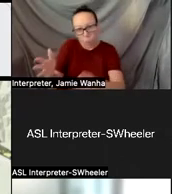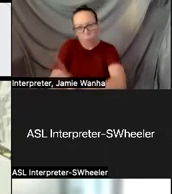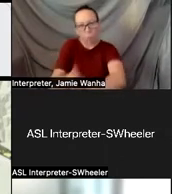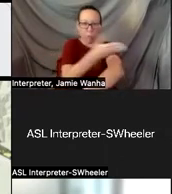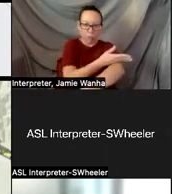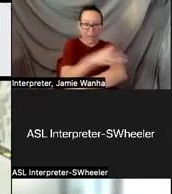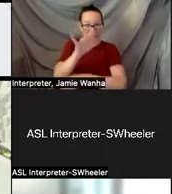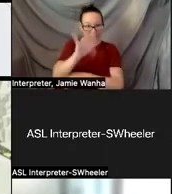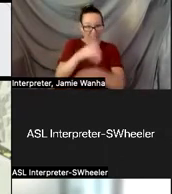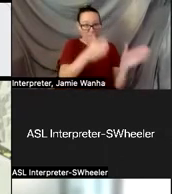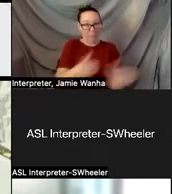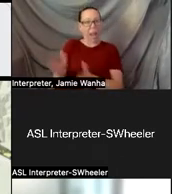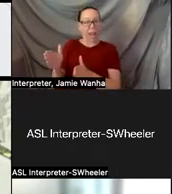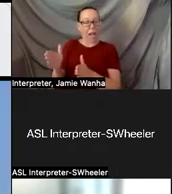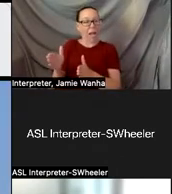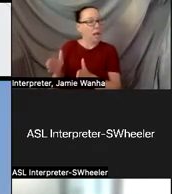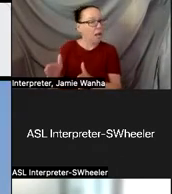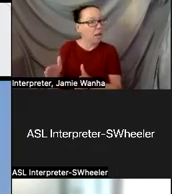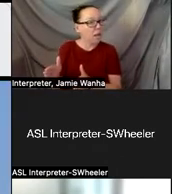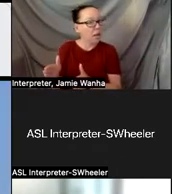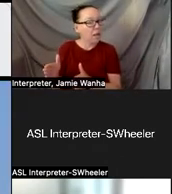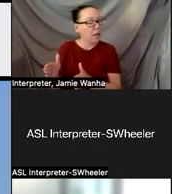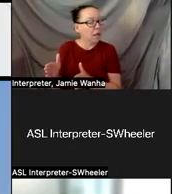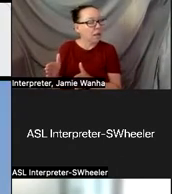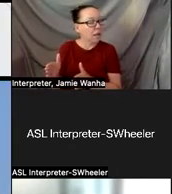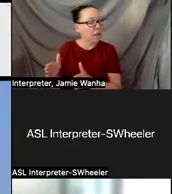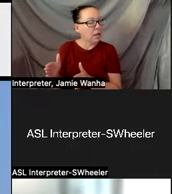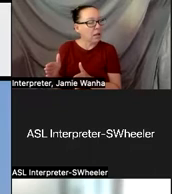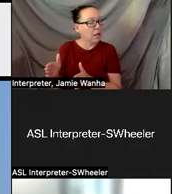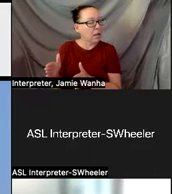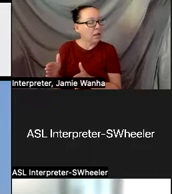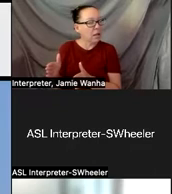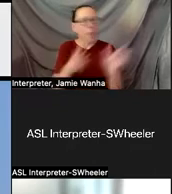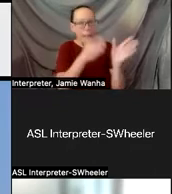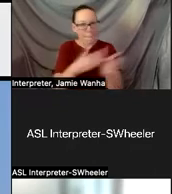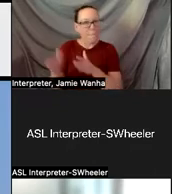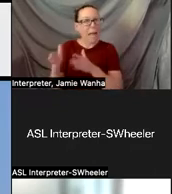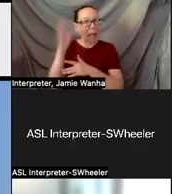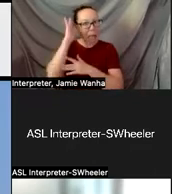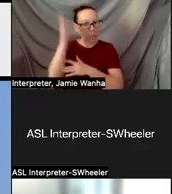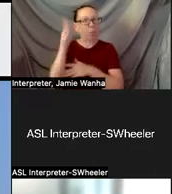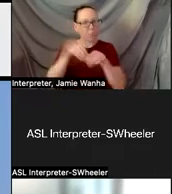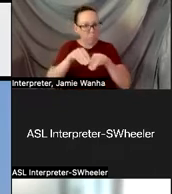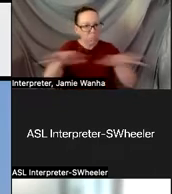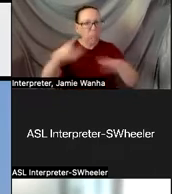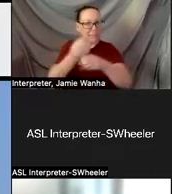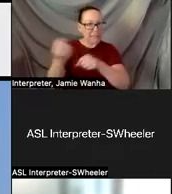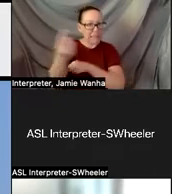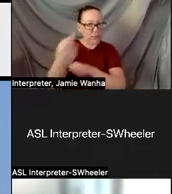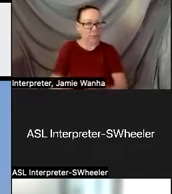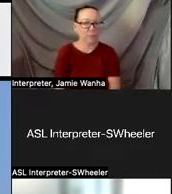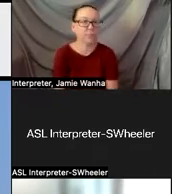plan is also coming out. A brand new version of the plan is coming out early next year. Of course, earthquakes